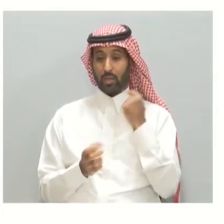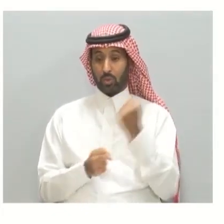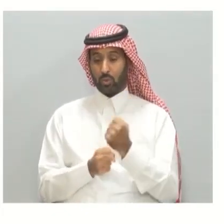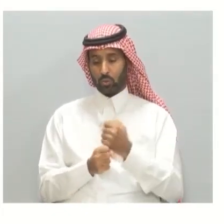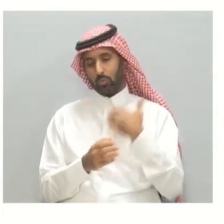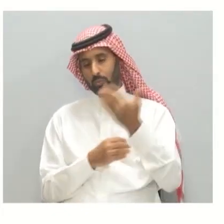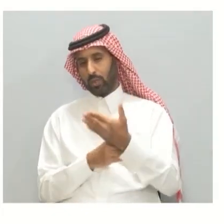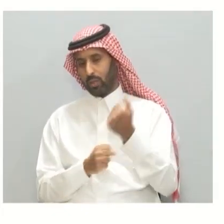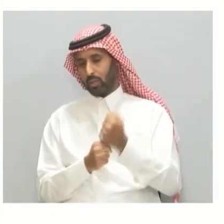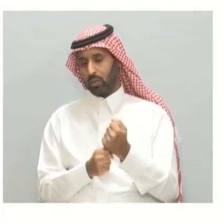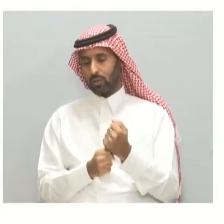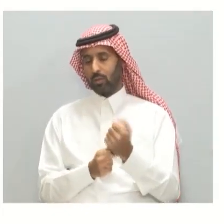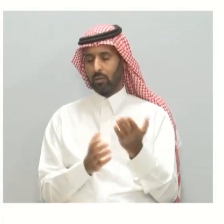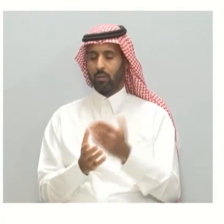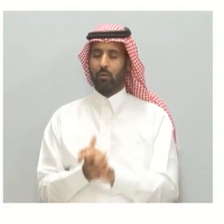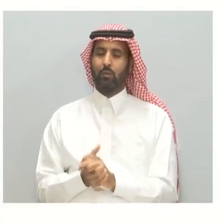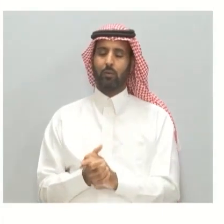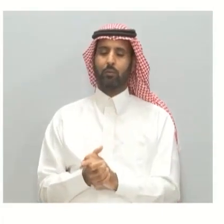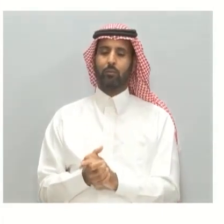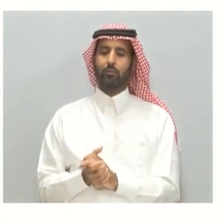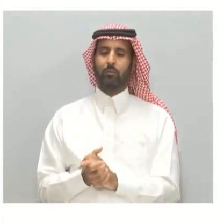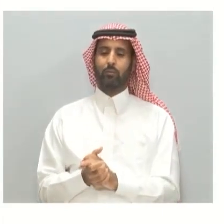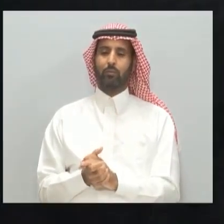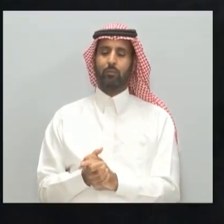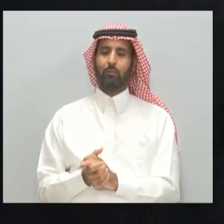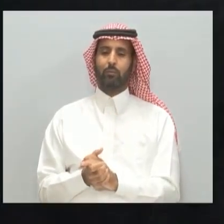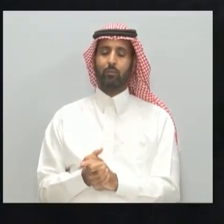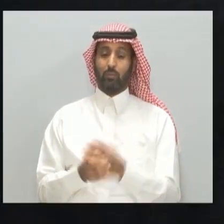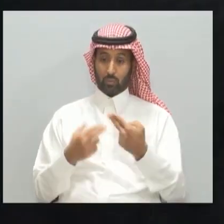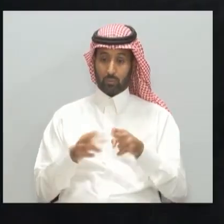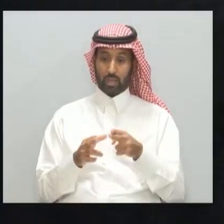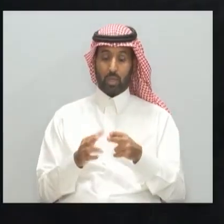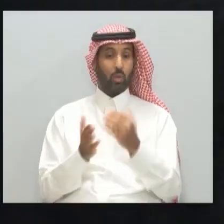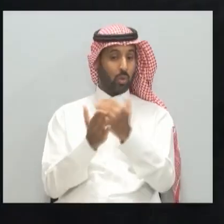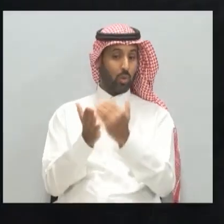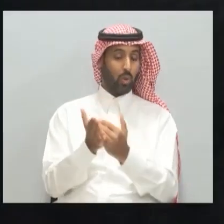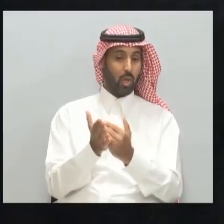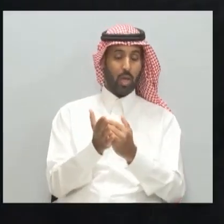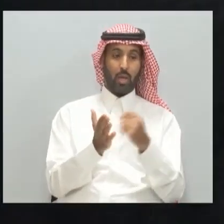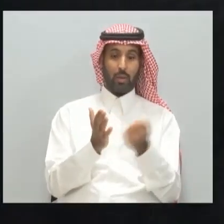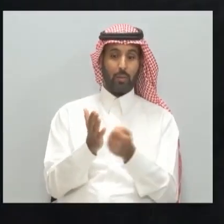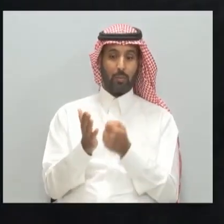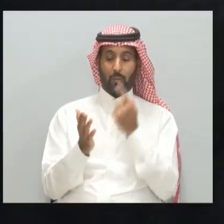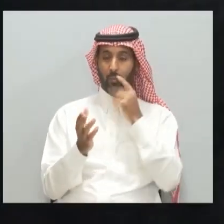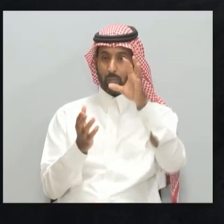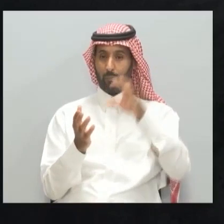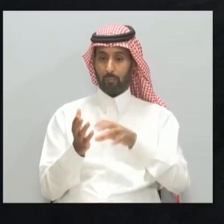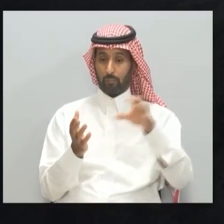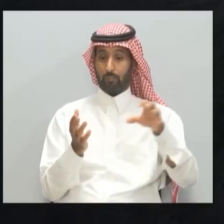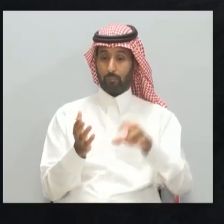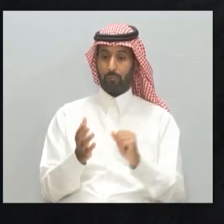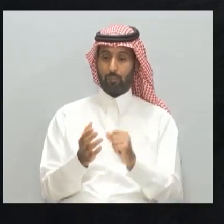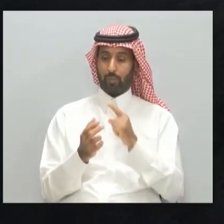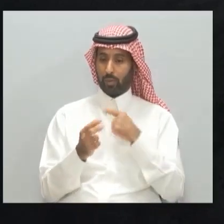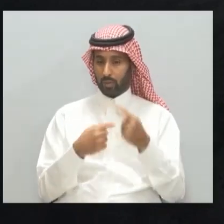be an or A. So you have to begin your article by filling these gaps, and then